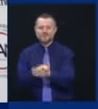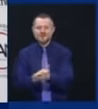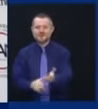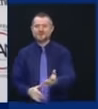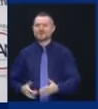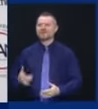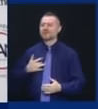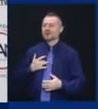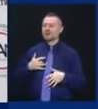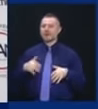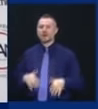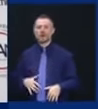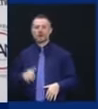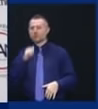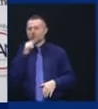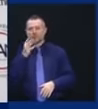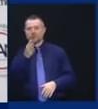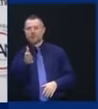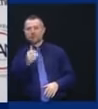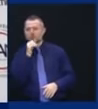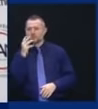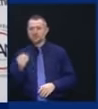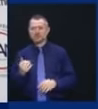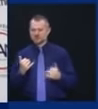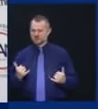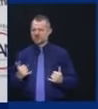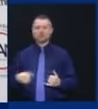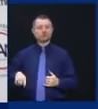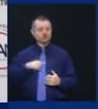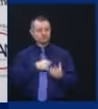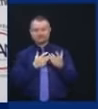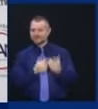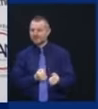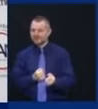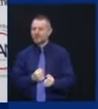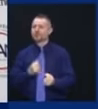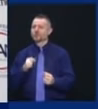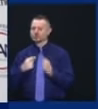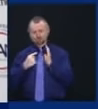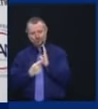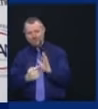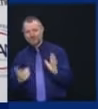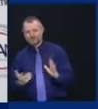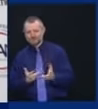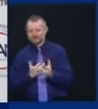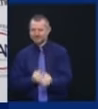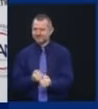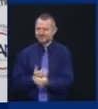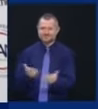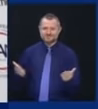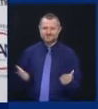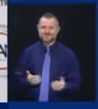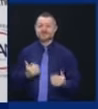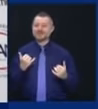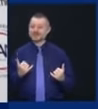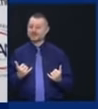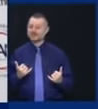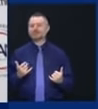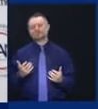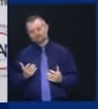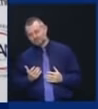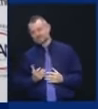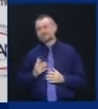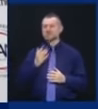was despair. So there is some level of trust that houses of worship have. No better